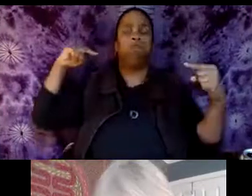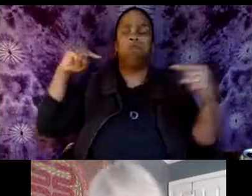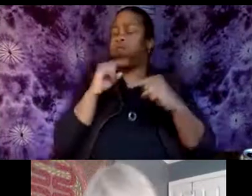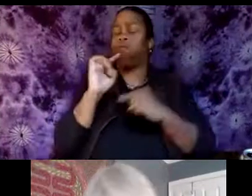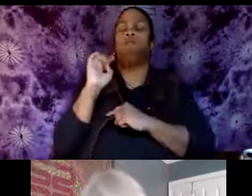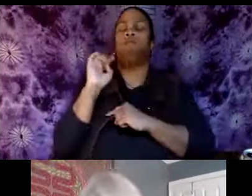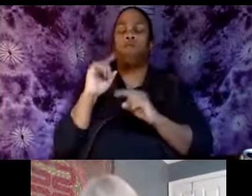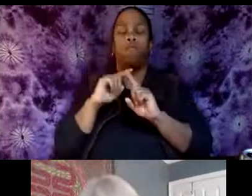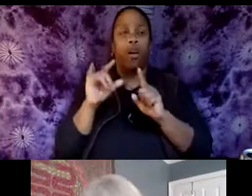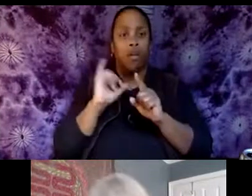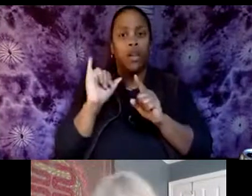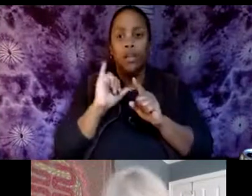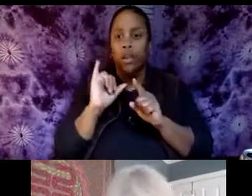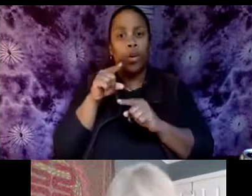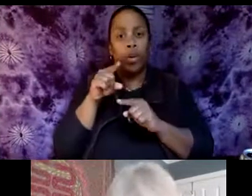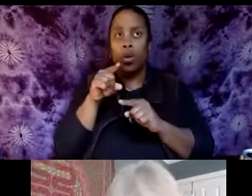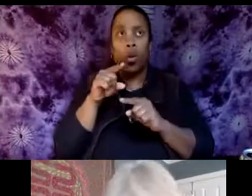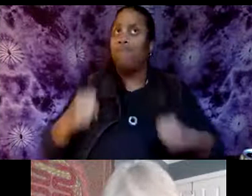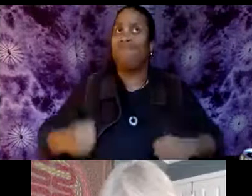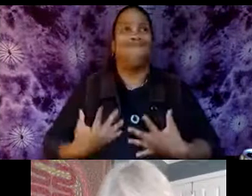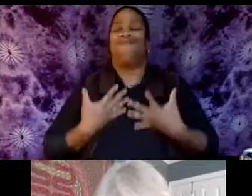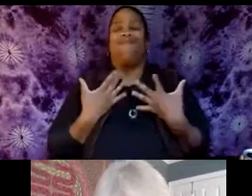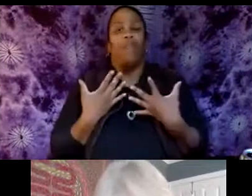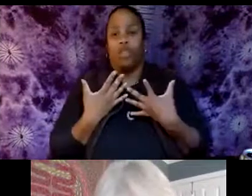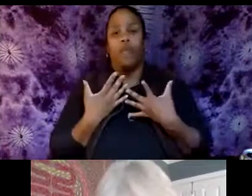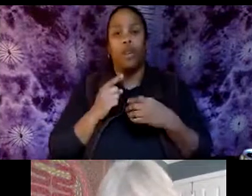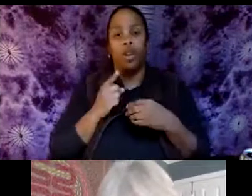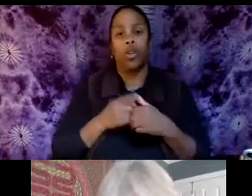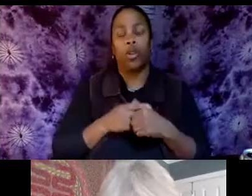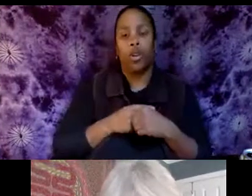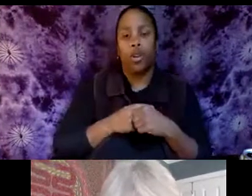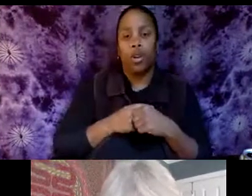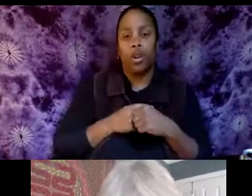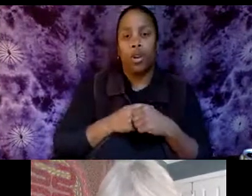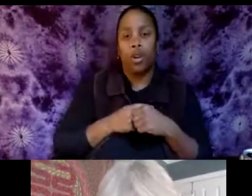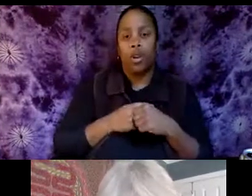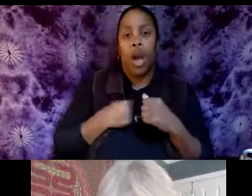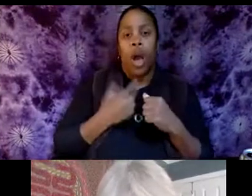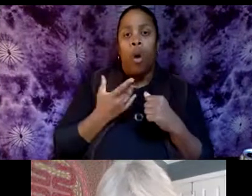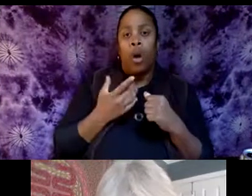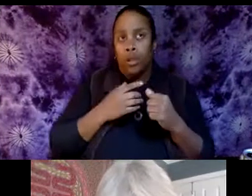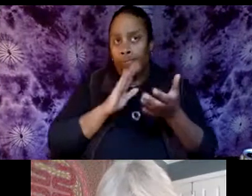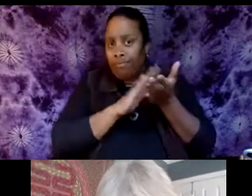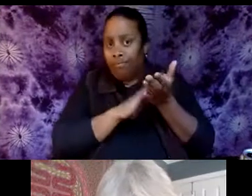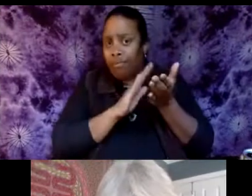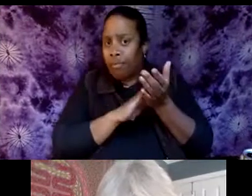are quite an inspiration. And I want to celebrate how far you've come.